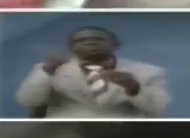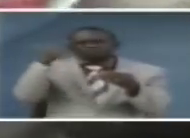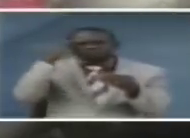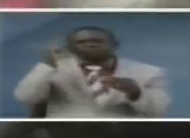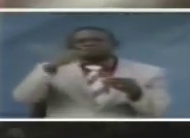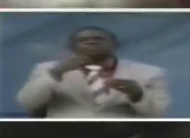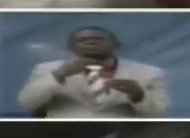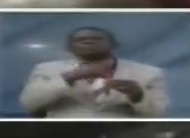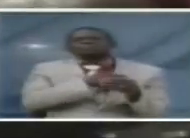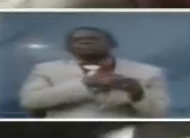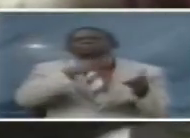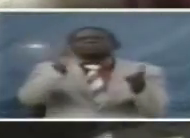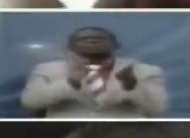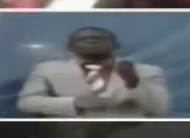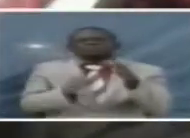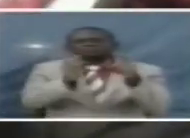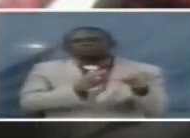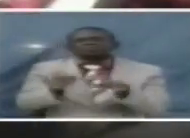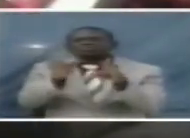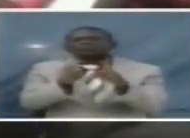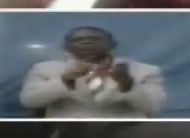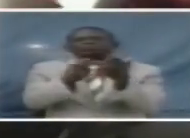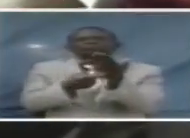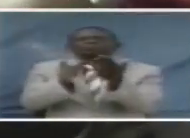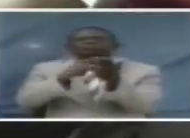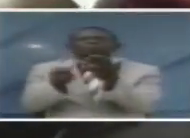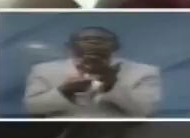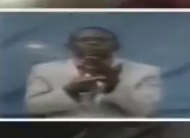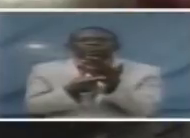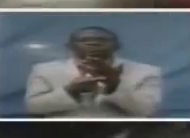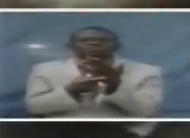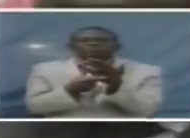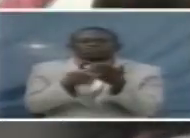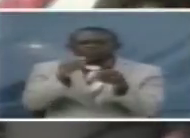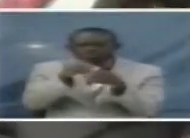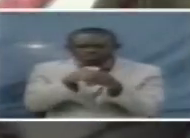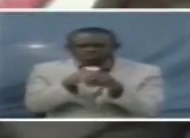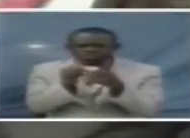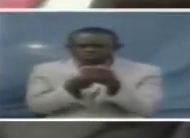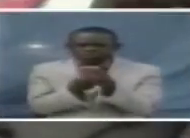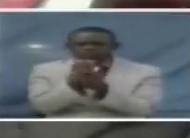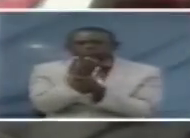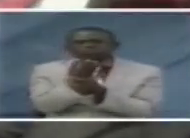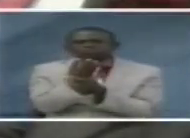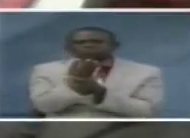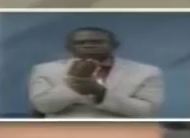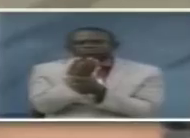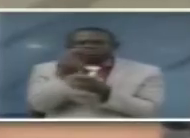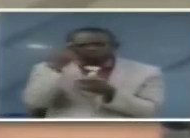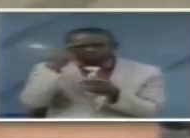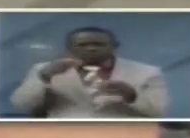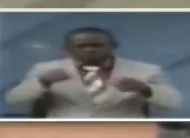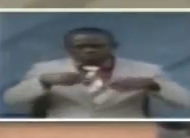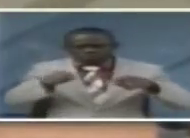bold reforms and measures. The measures outlined in the Economic Stabilization and Growth